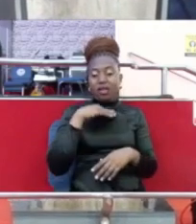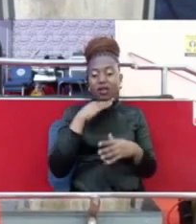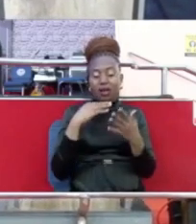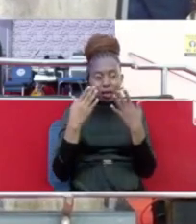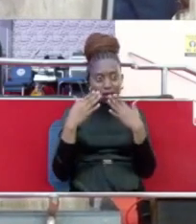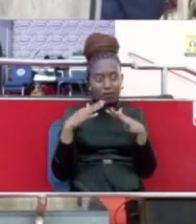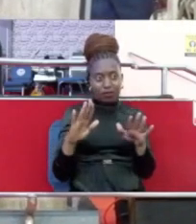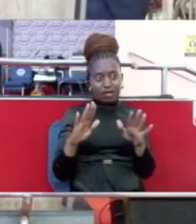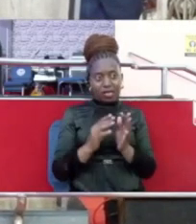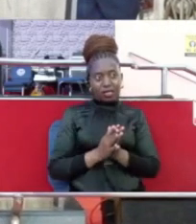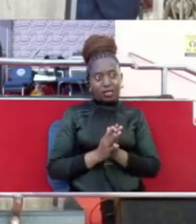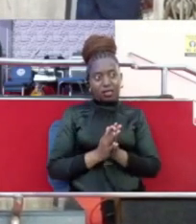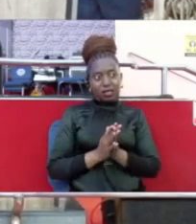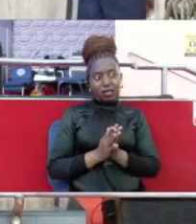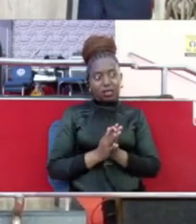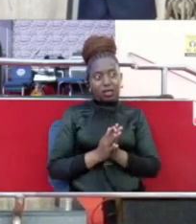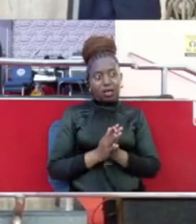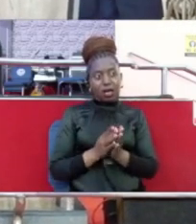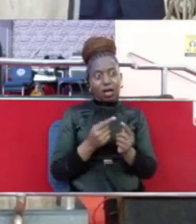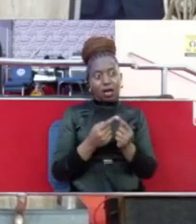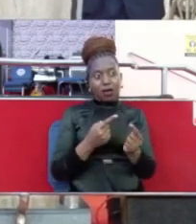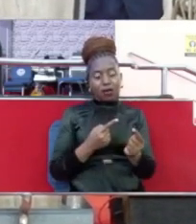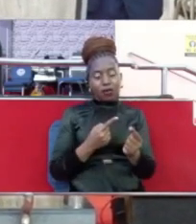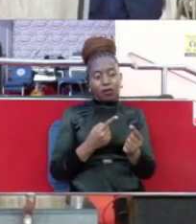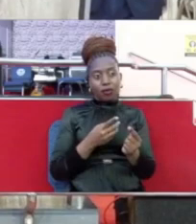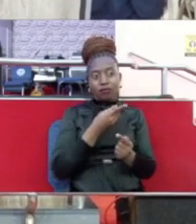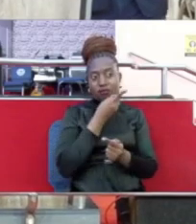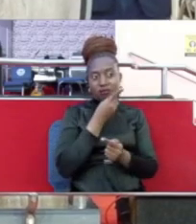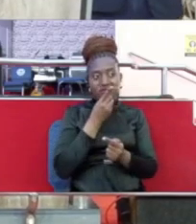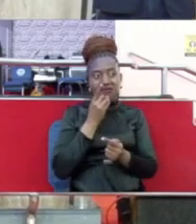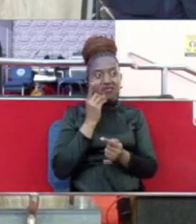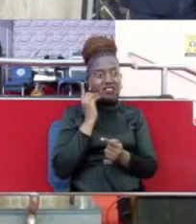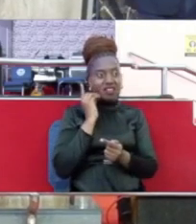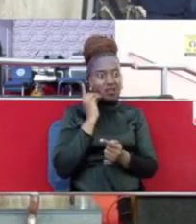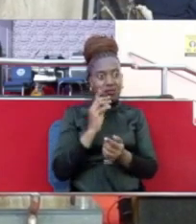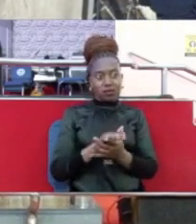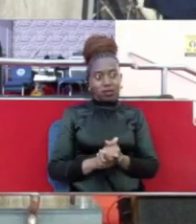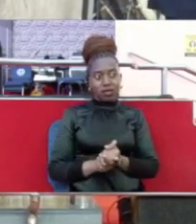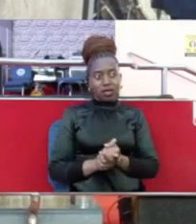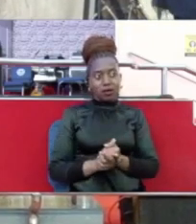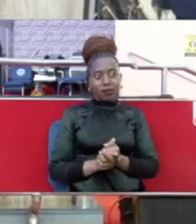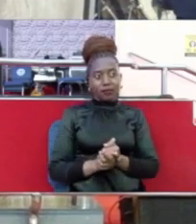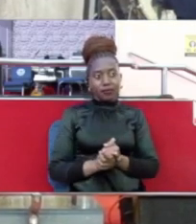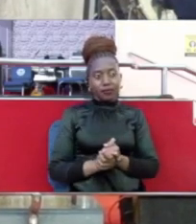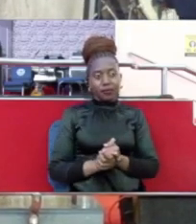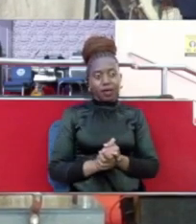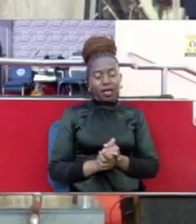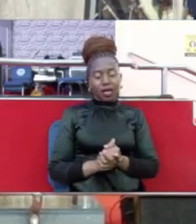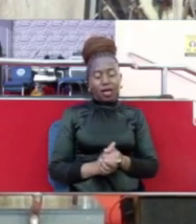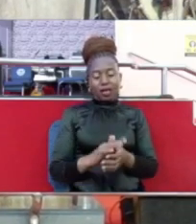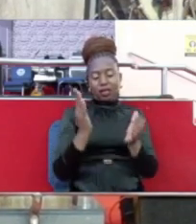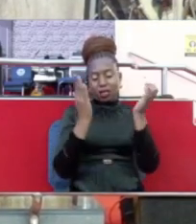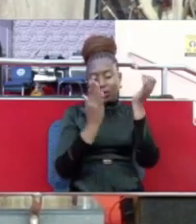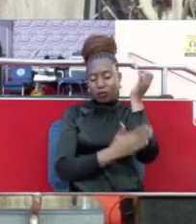From what they call the drought of the burning sun. Tokana na kiangazi. And it's the worst drought that